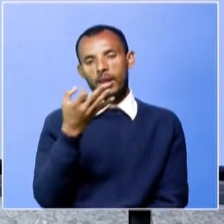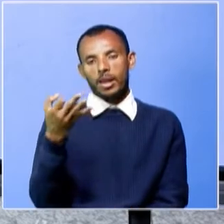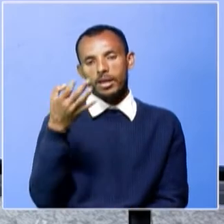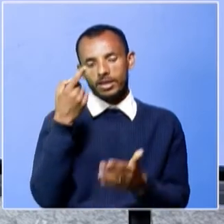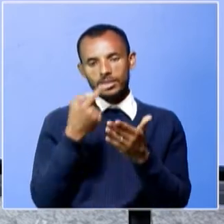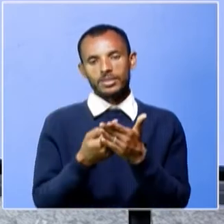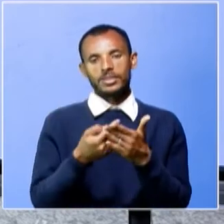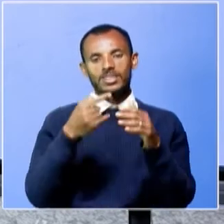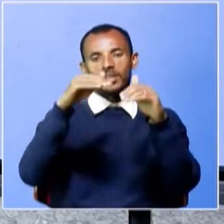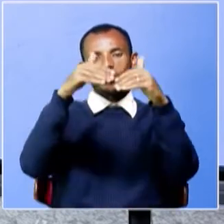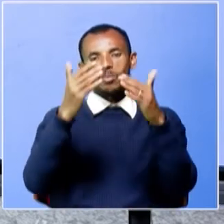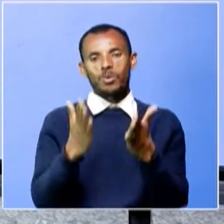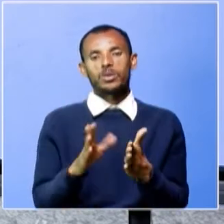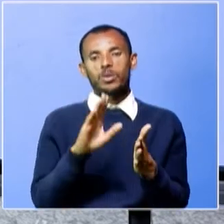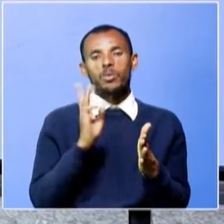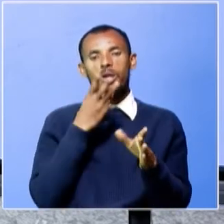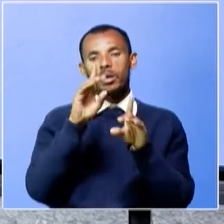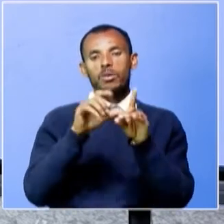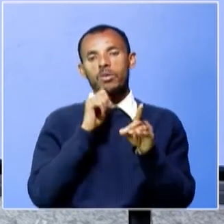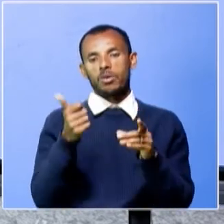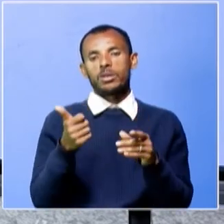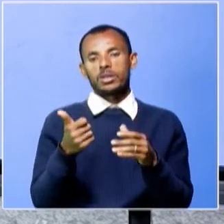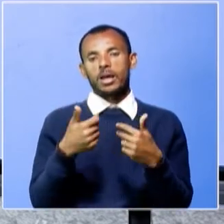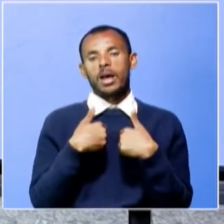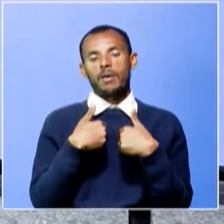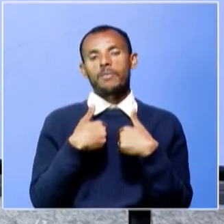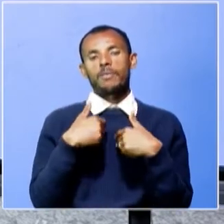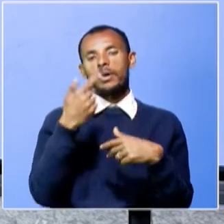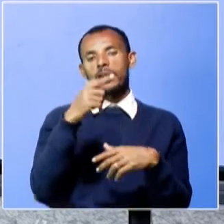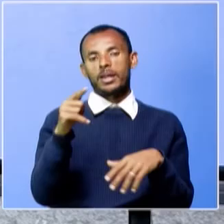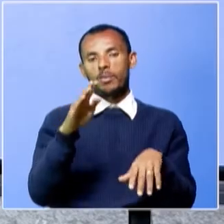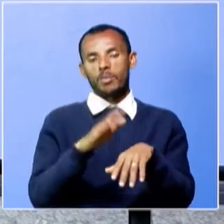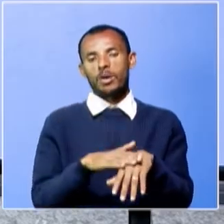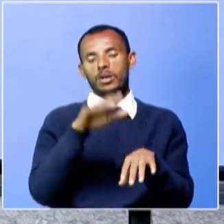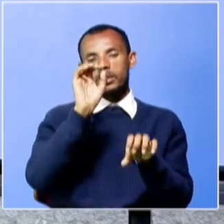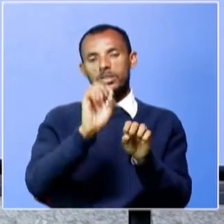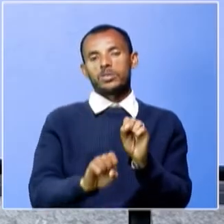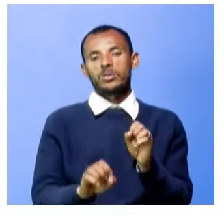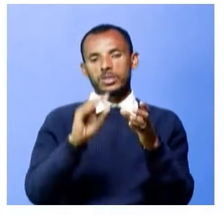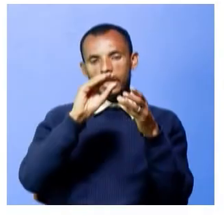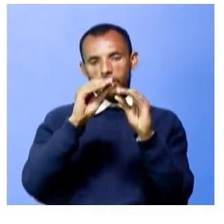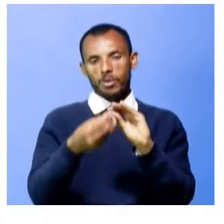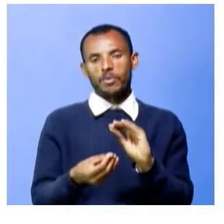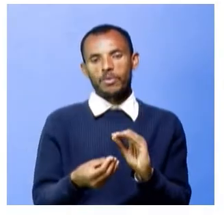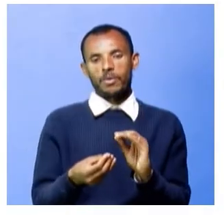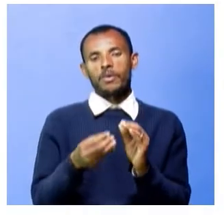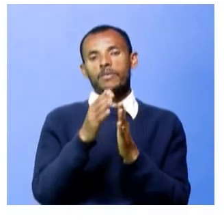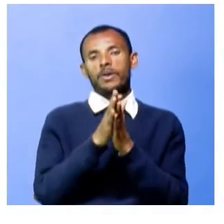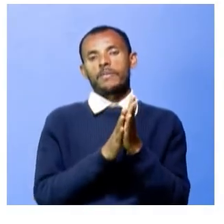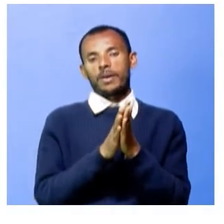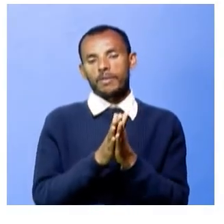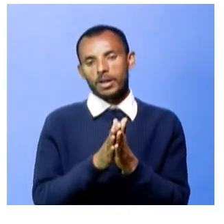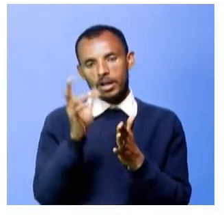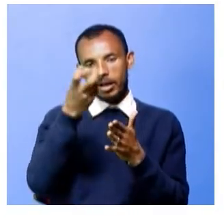in this box, we don't have green ball. So the number of favorable